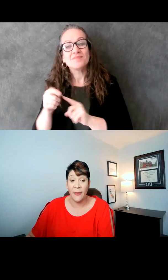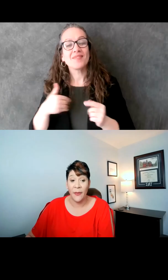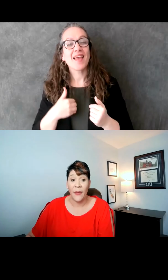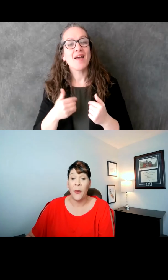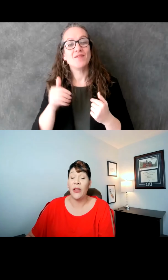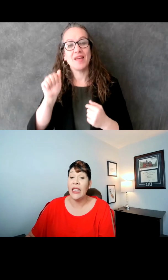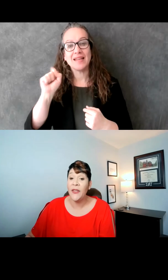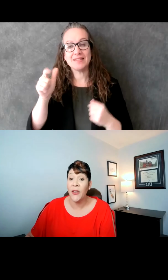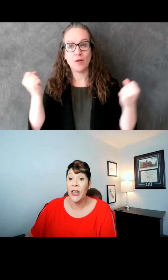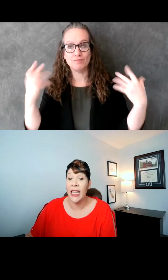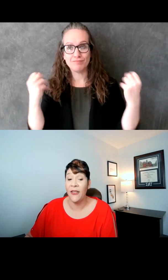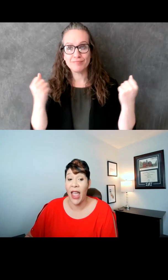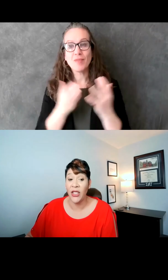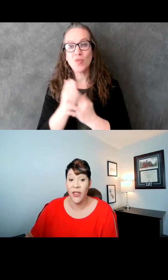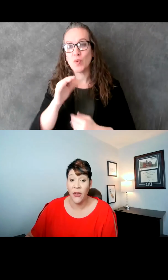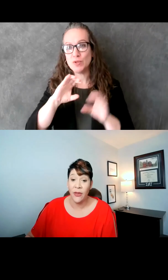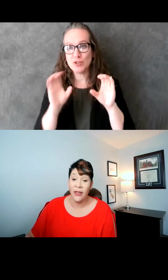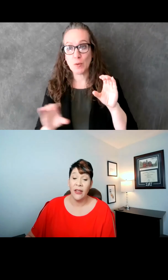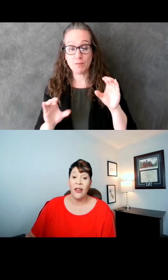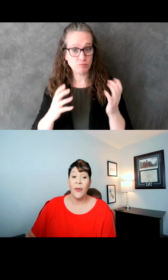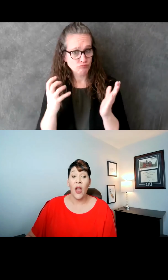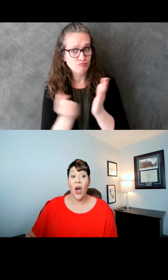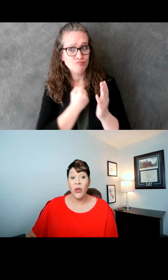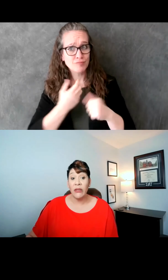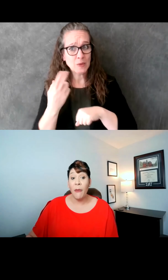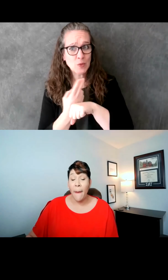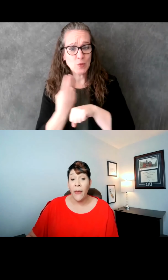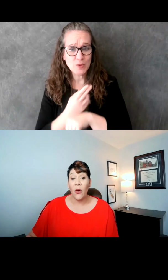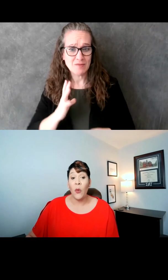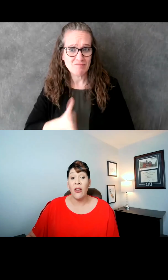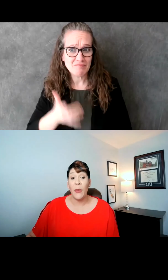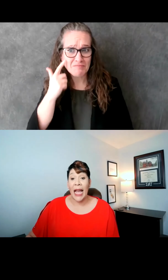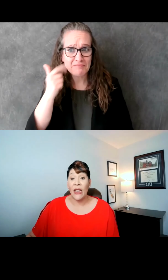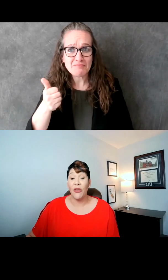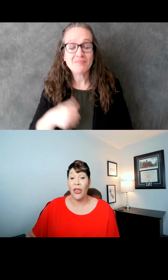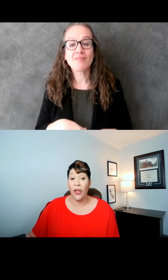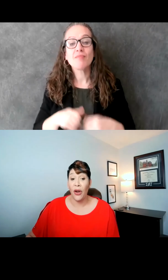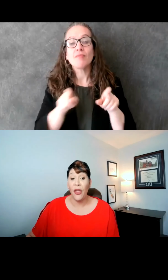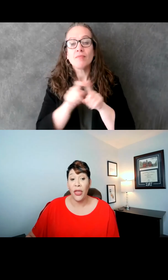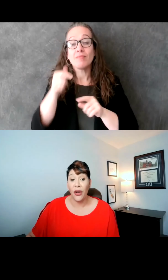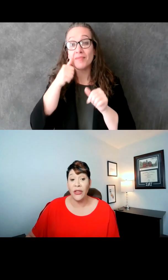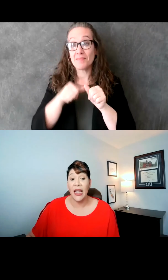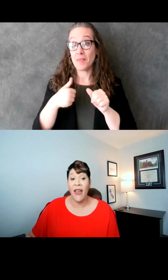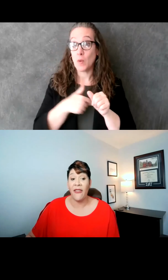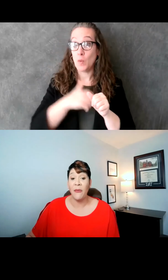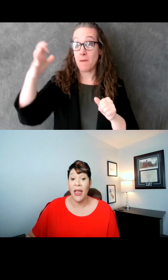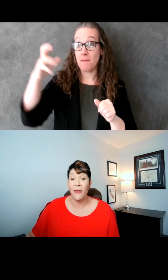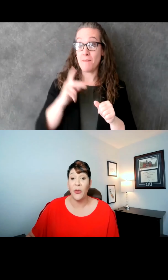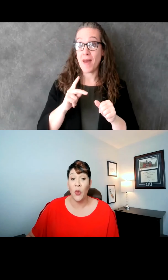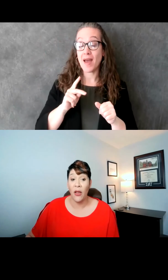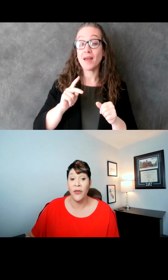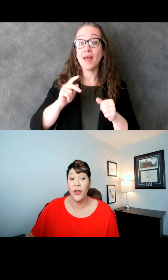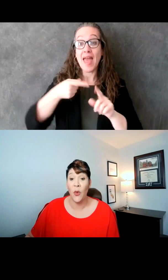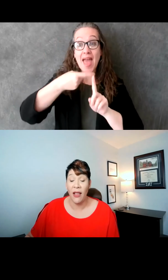feed. Please feel free to take advantage of those. Also remember, we are back here the third Thursday of every month